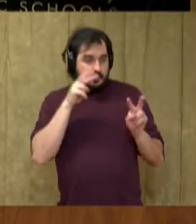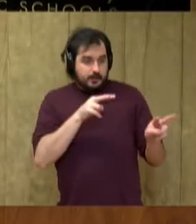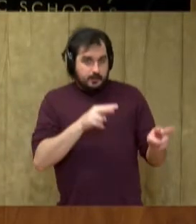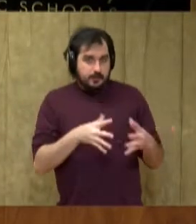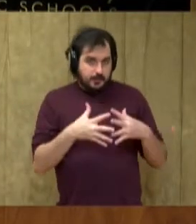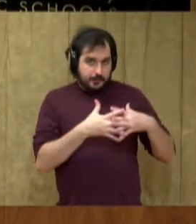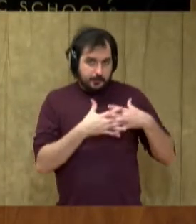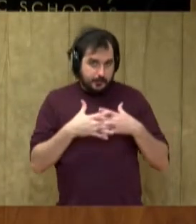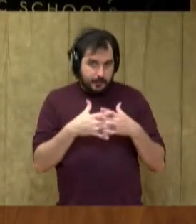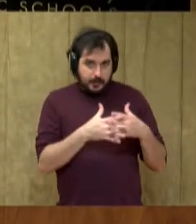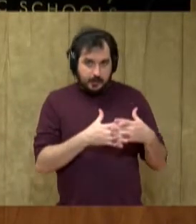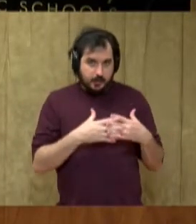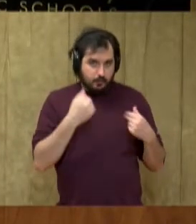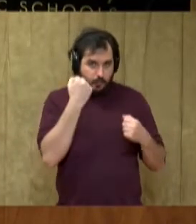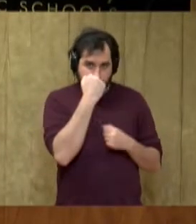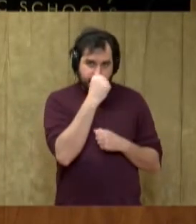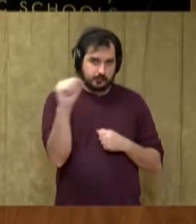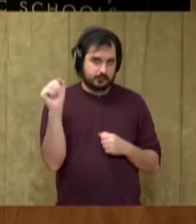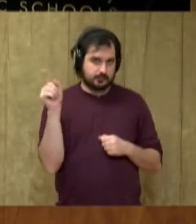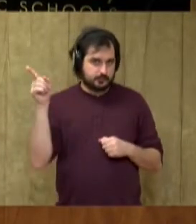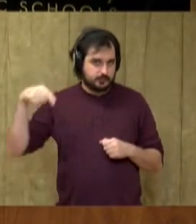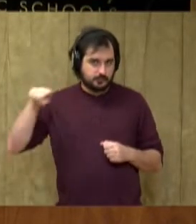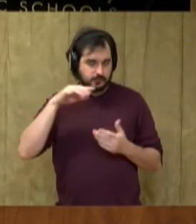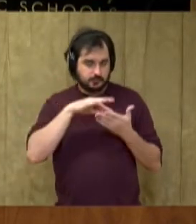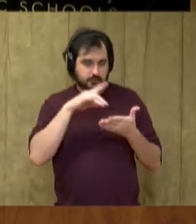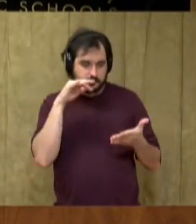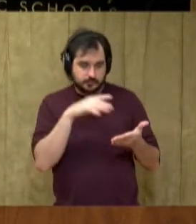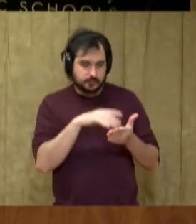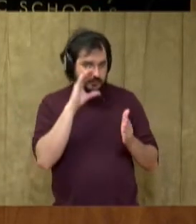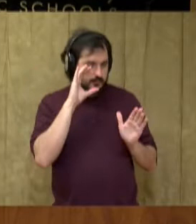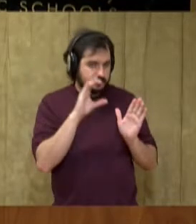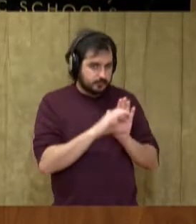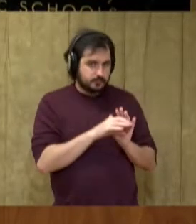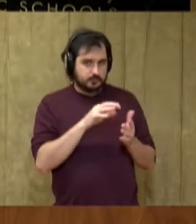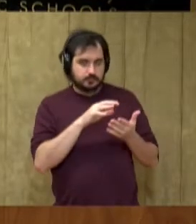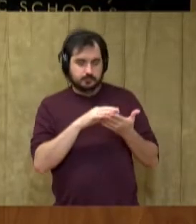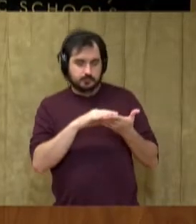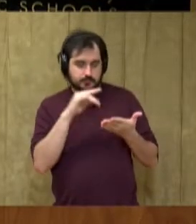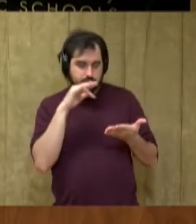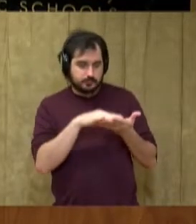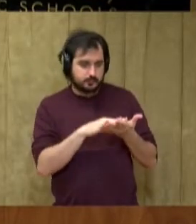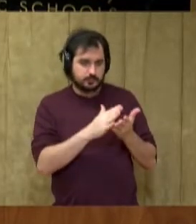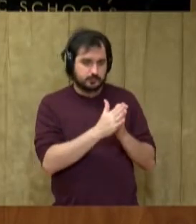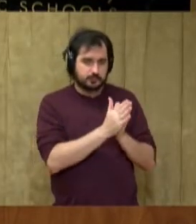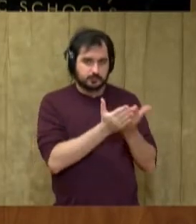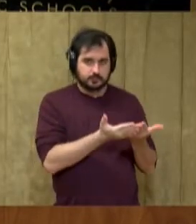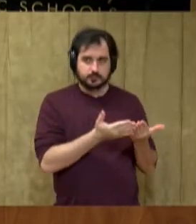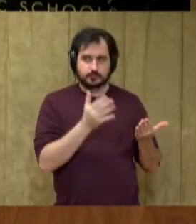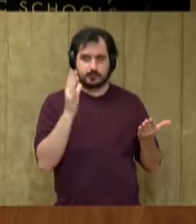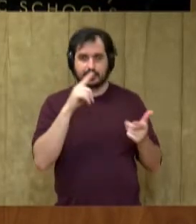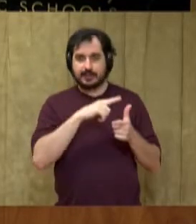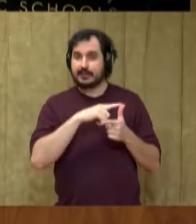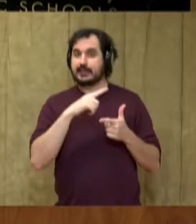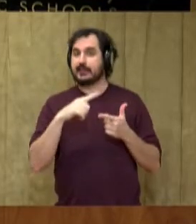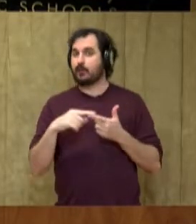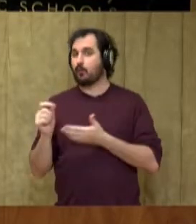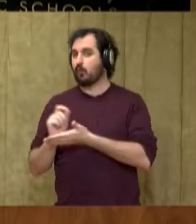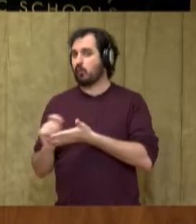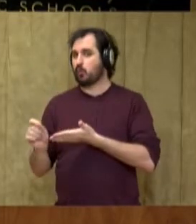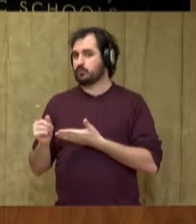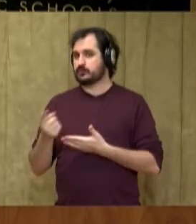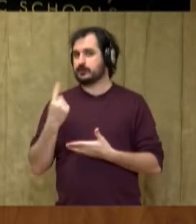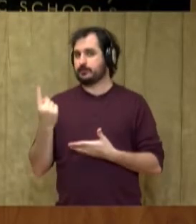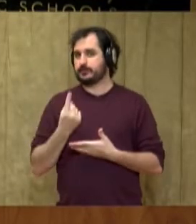studied the photographs or studied the journals and then they wrote something about it, this would be the second-hand account. And it's told